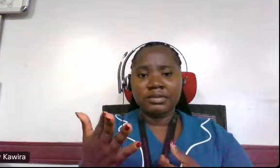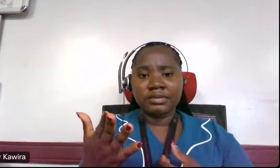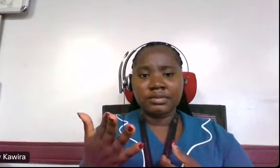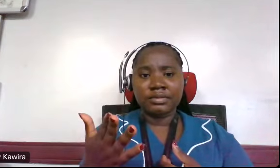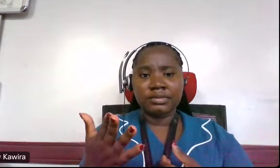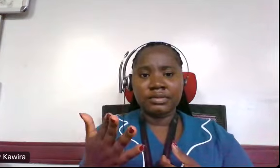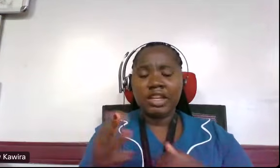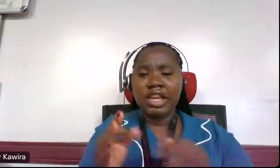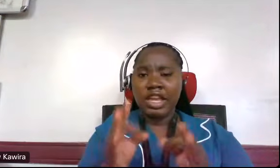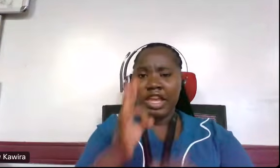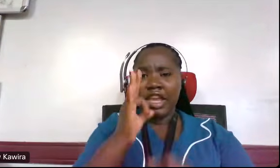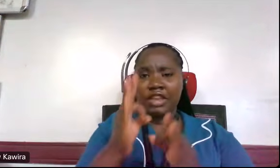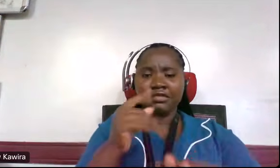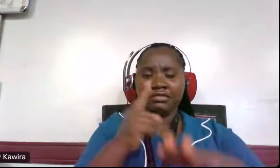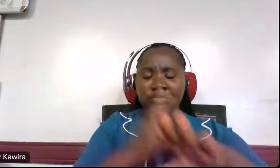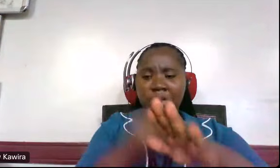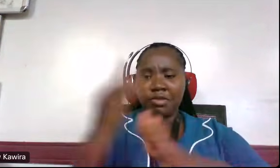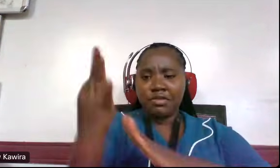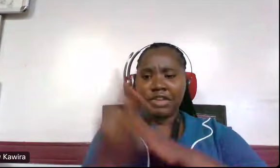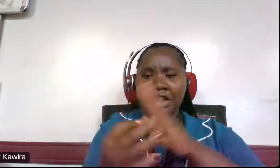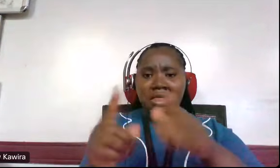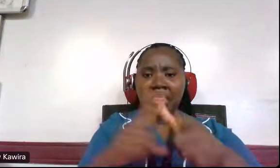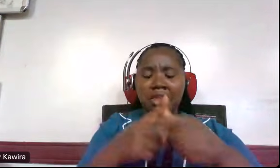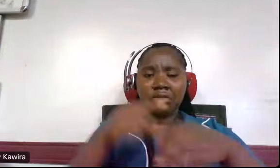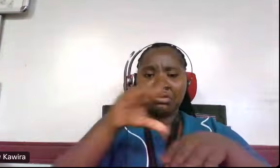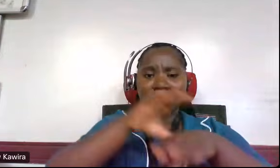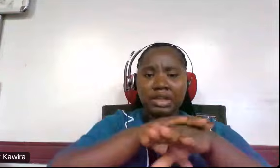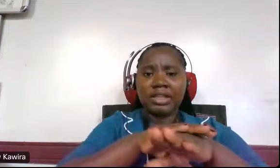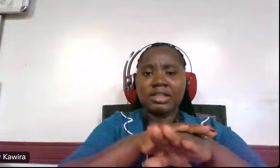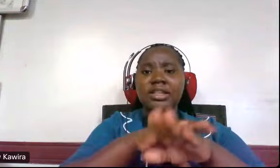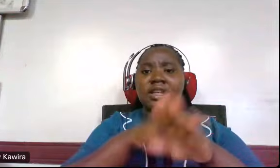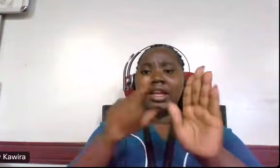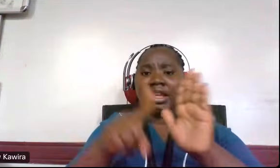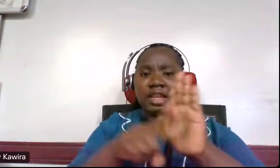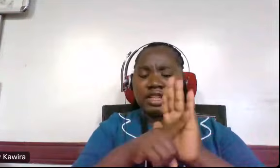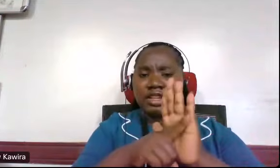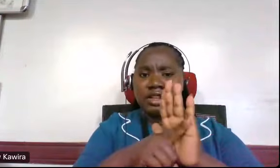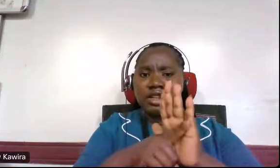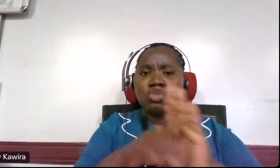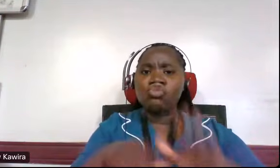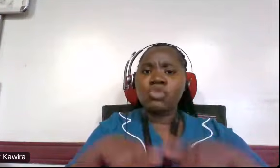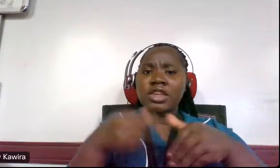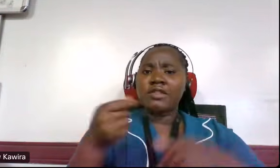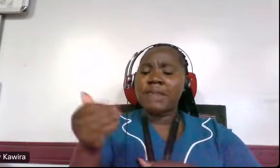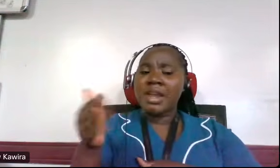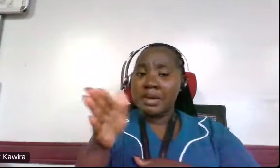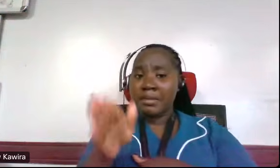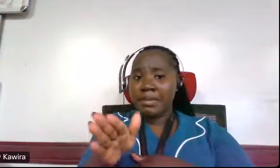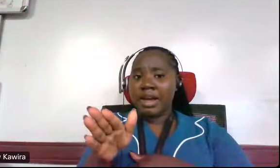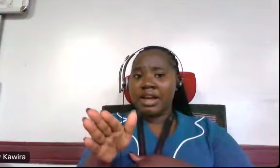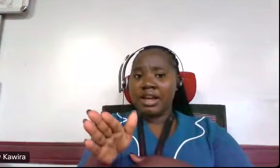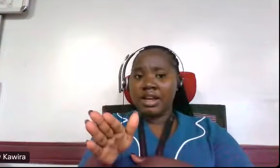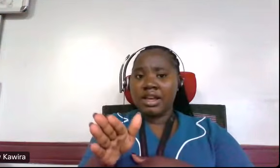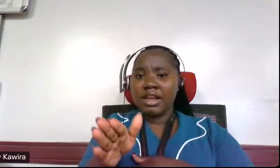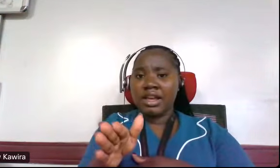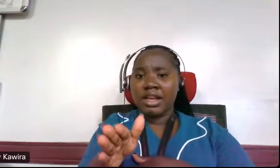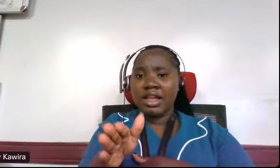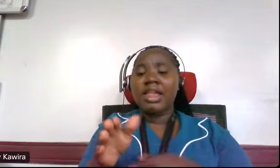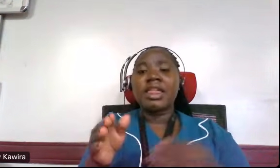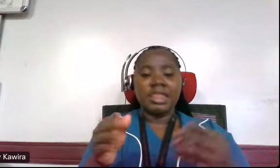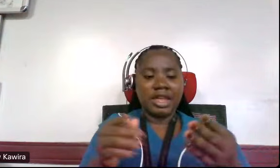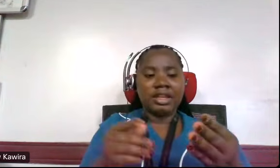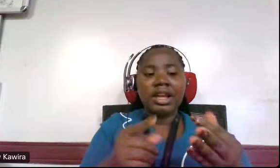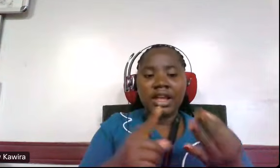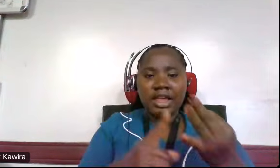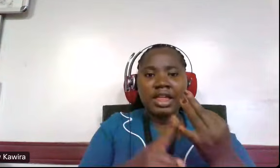negative, do you refund the overpaid tax to the taxpayer? And then the third question was,